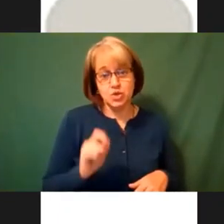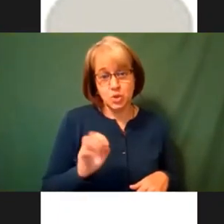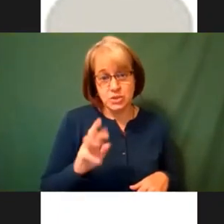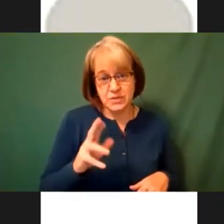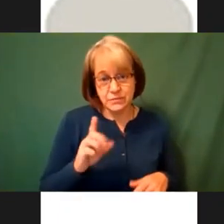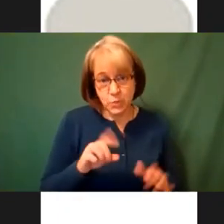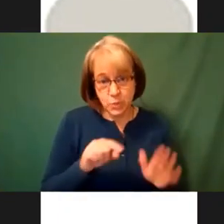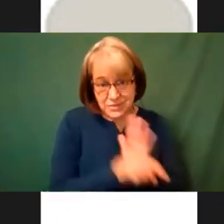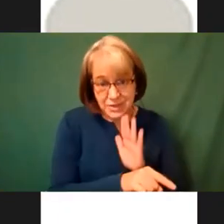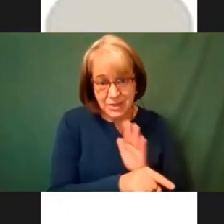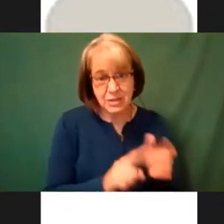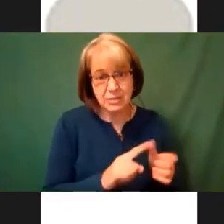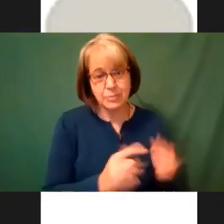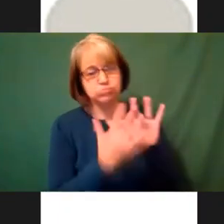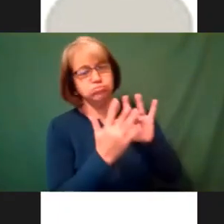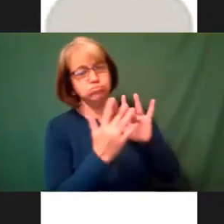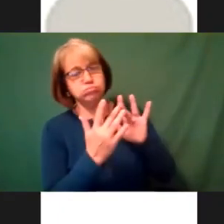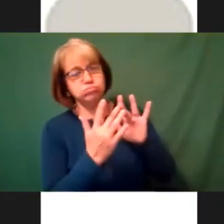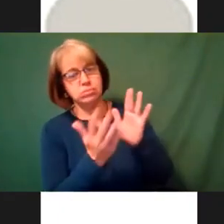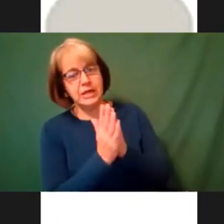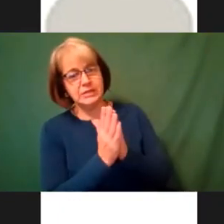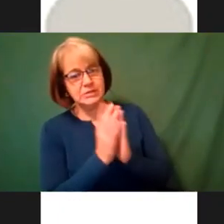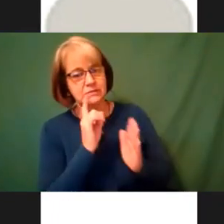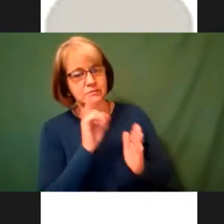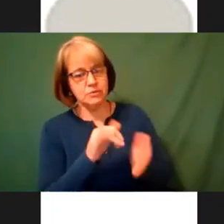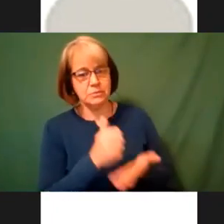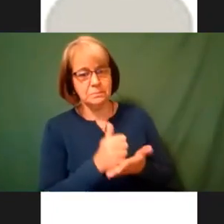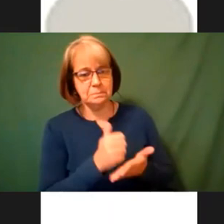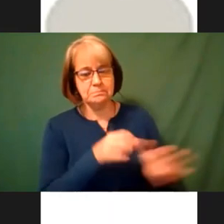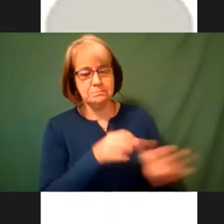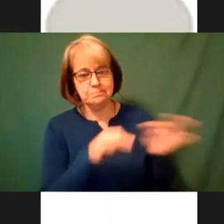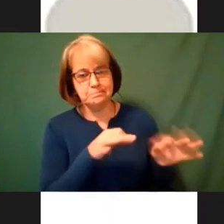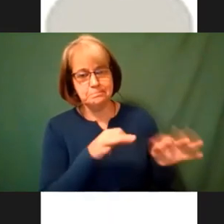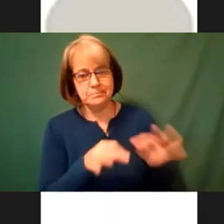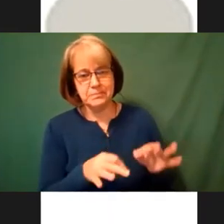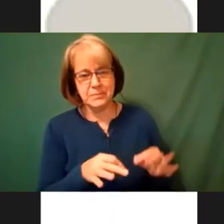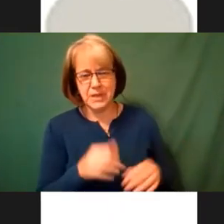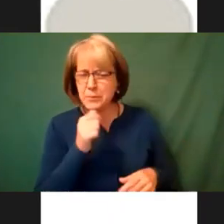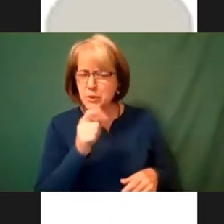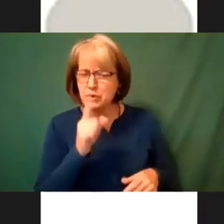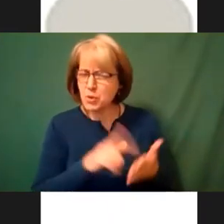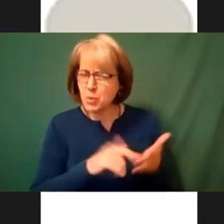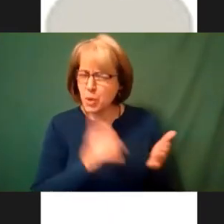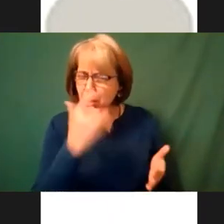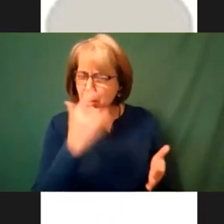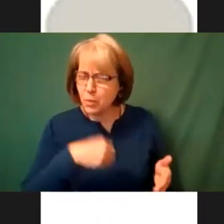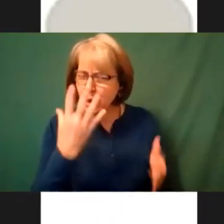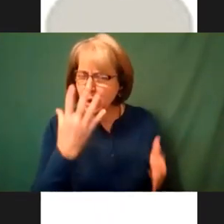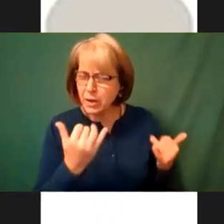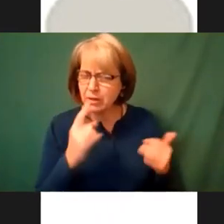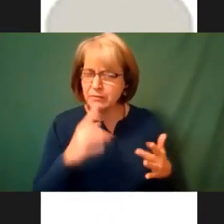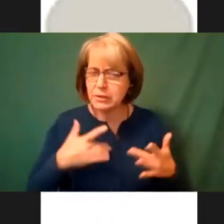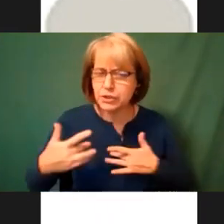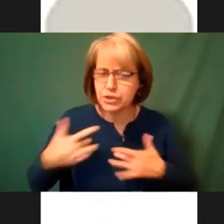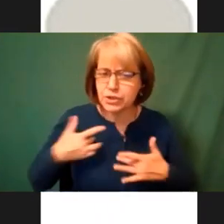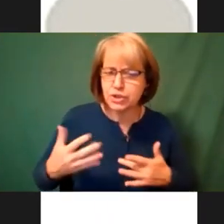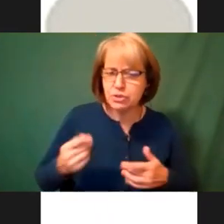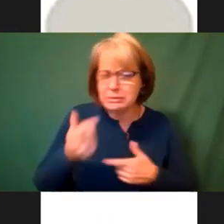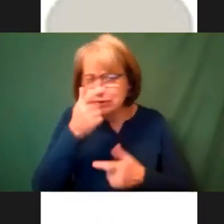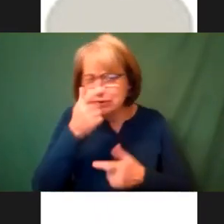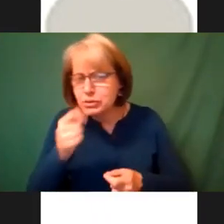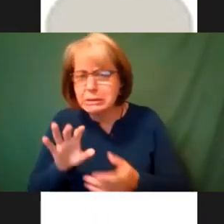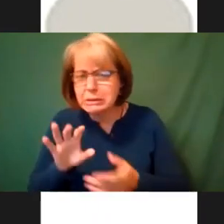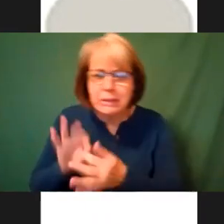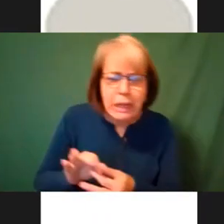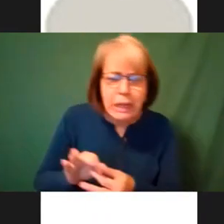can't imagine what it feels like to be white right now, to be white and be concerned and interested and